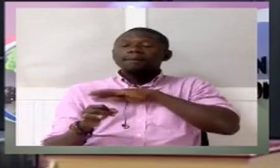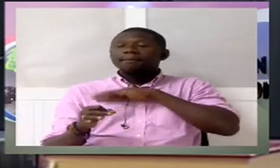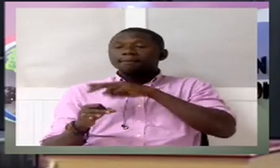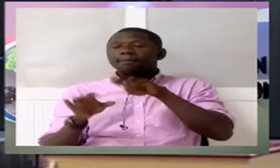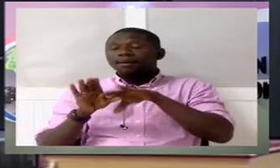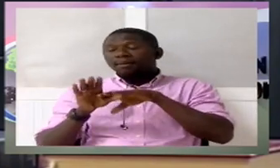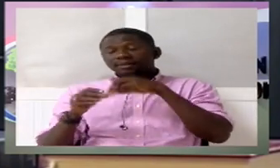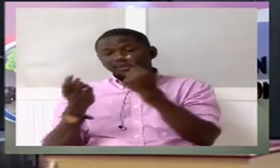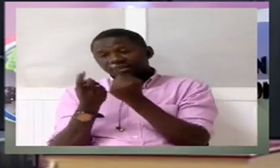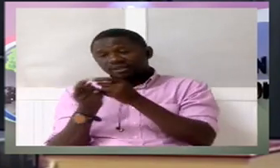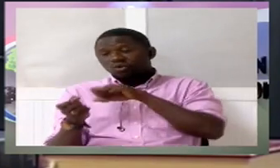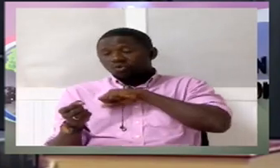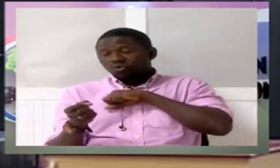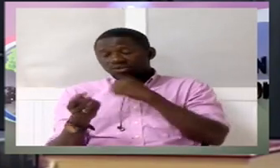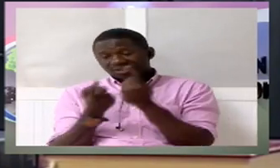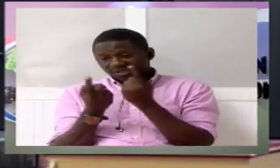We are